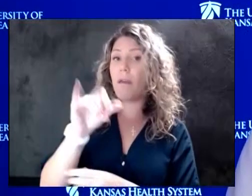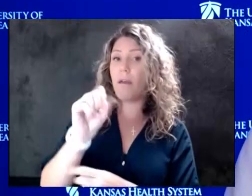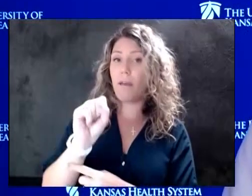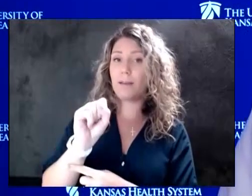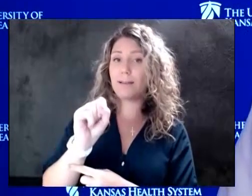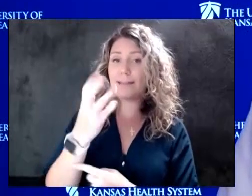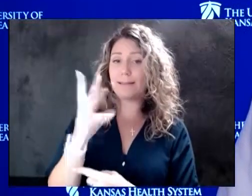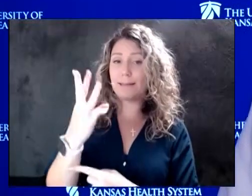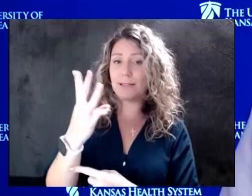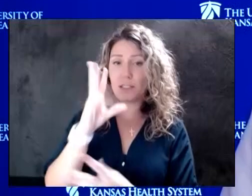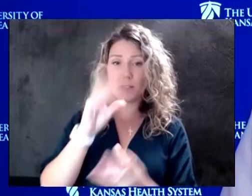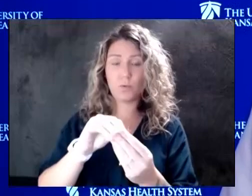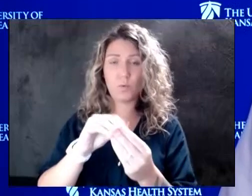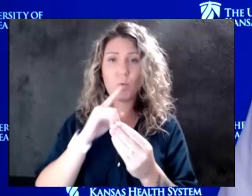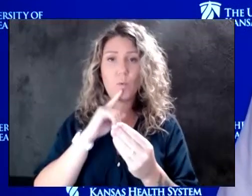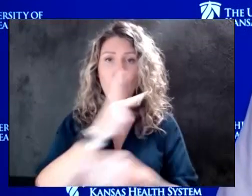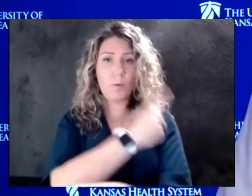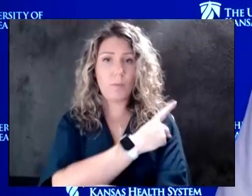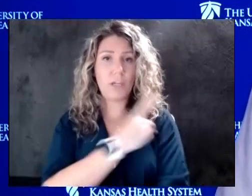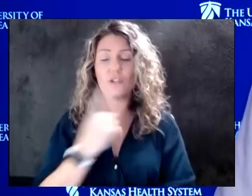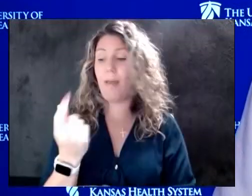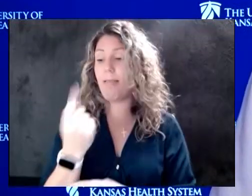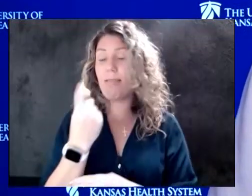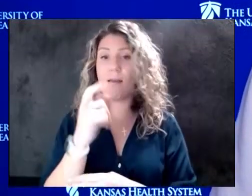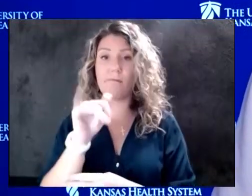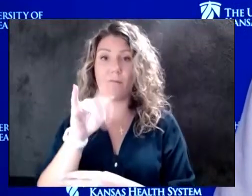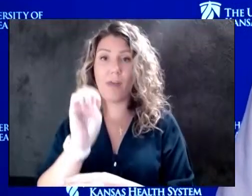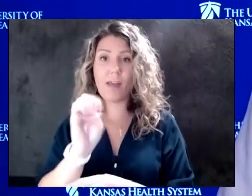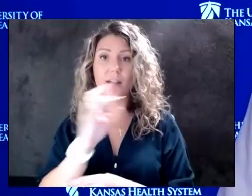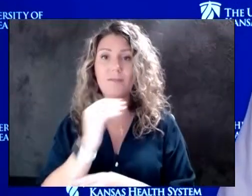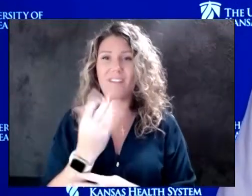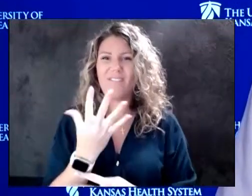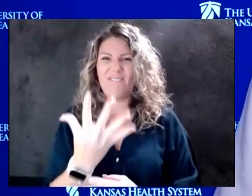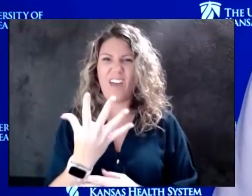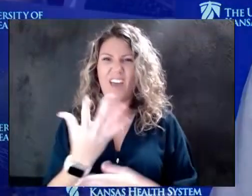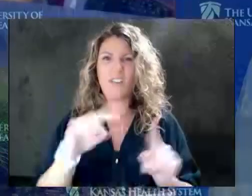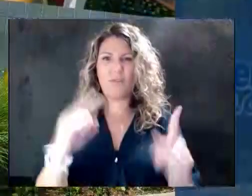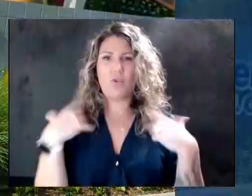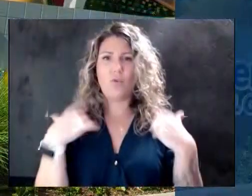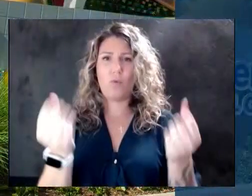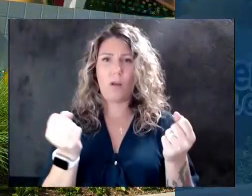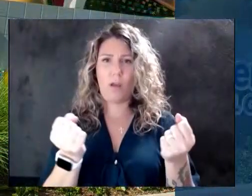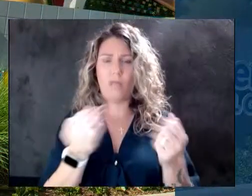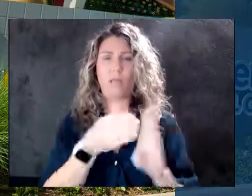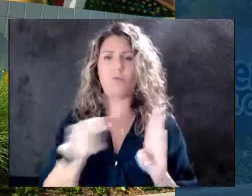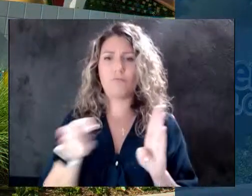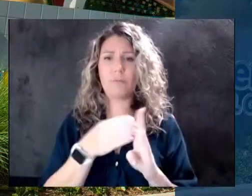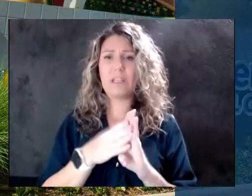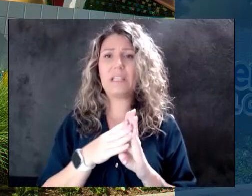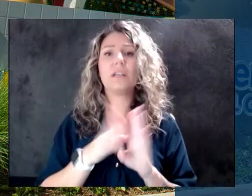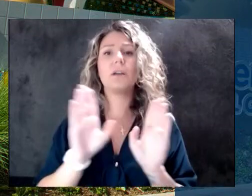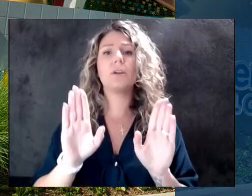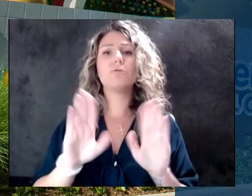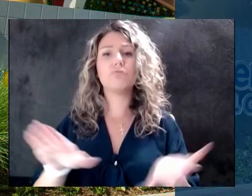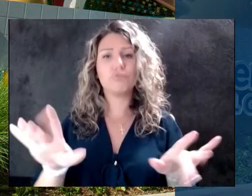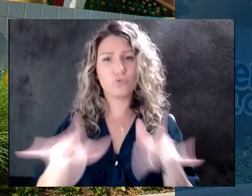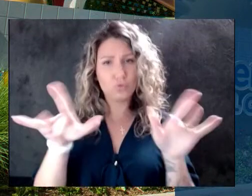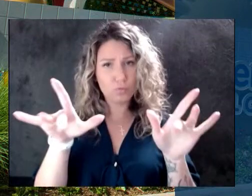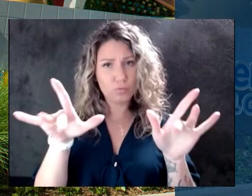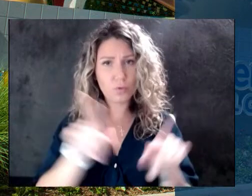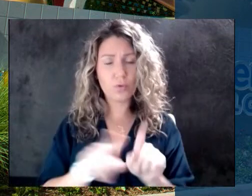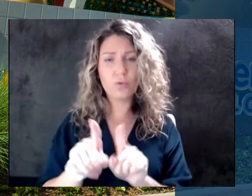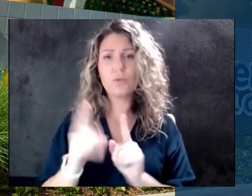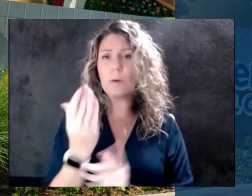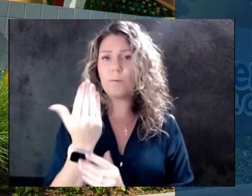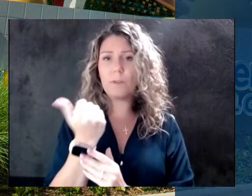11 active and 5 in that recovery period as well. And then also Children's Mercy is really holding steady with 15 positive